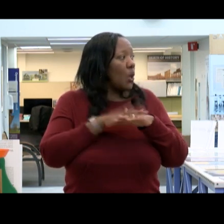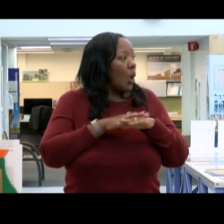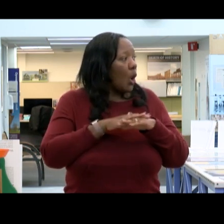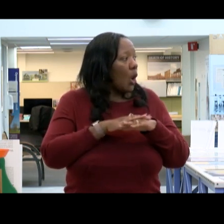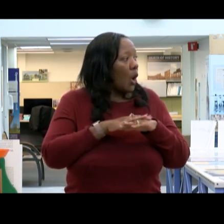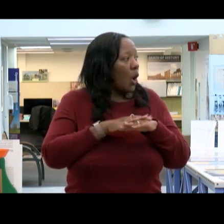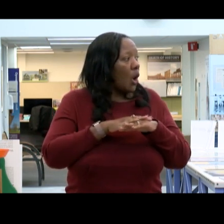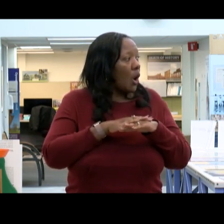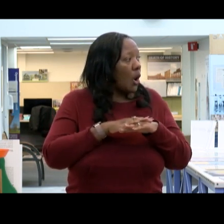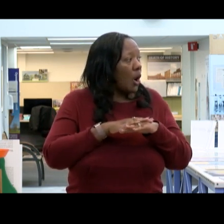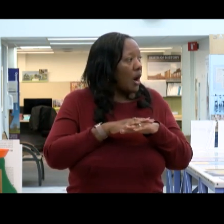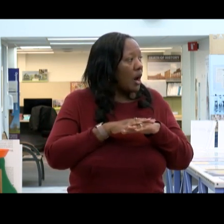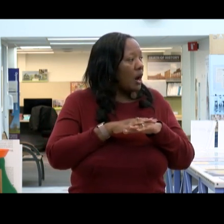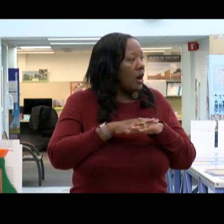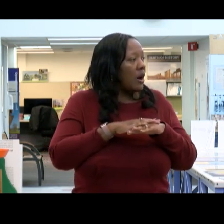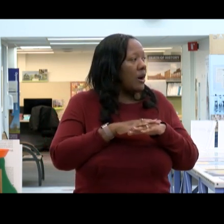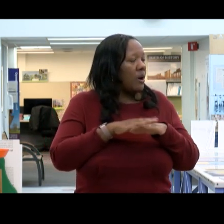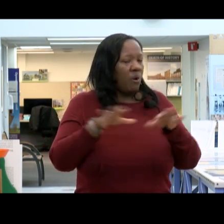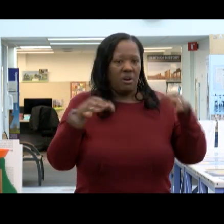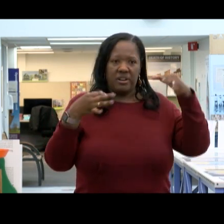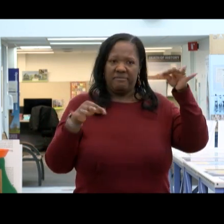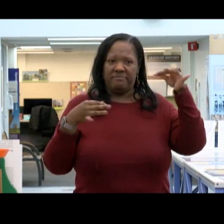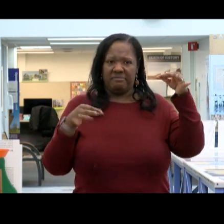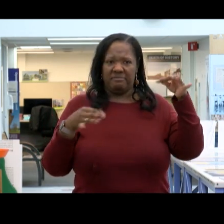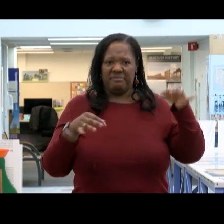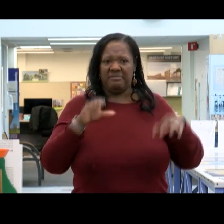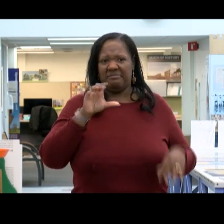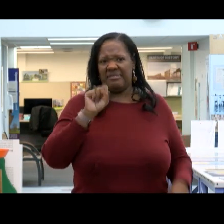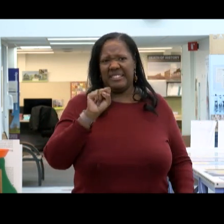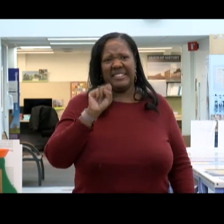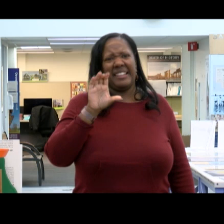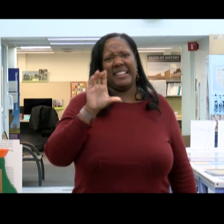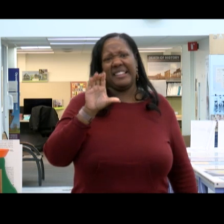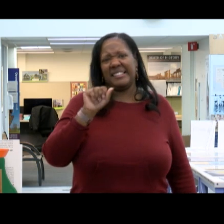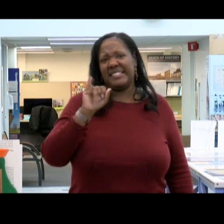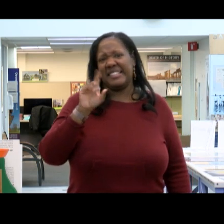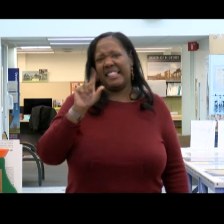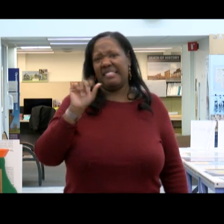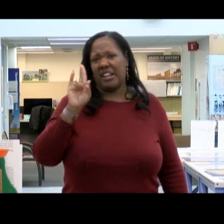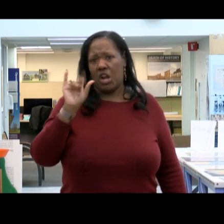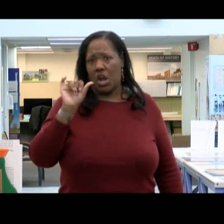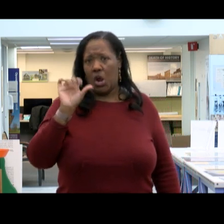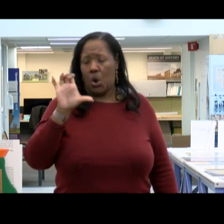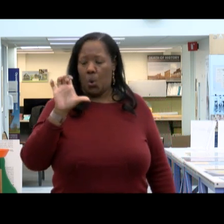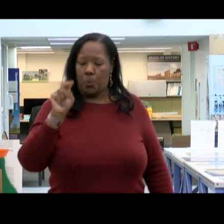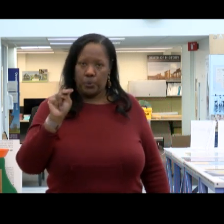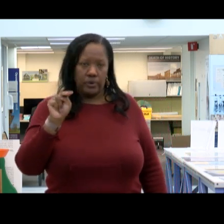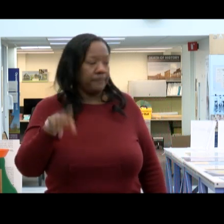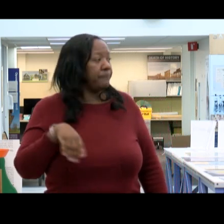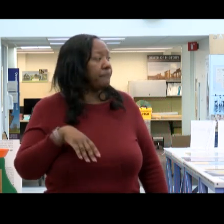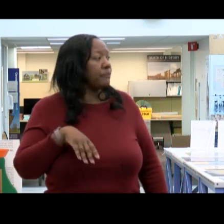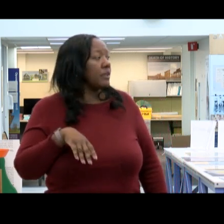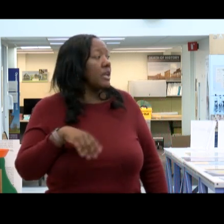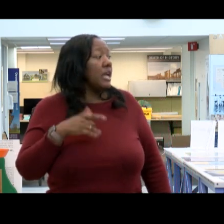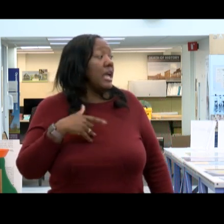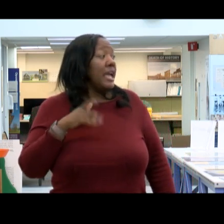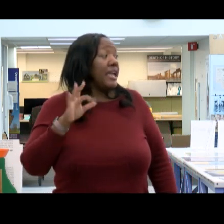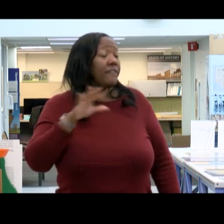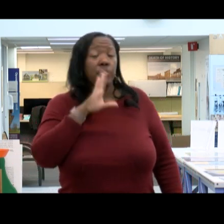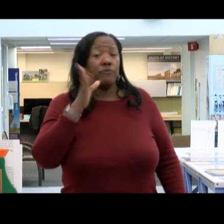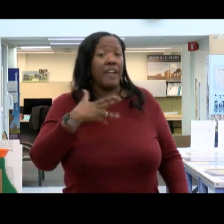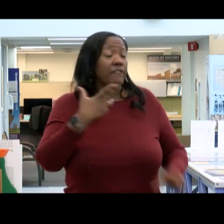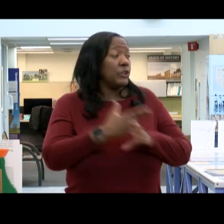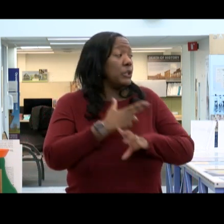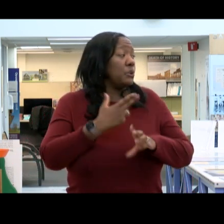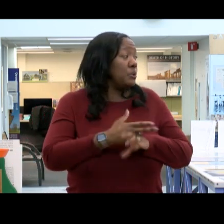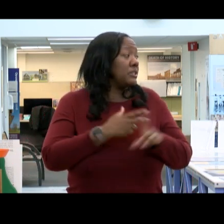I think it's silicone surface. And what you end up with is essentially like a press type. I don't know if you've ever used press type, but this is